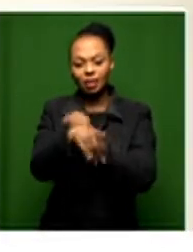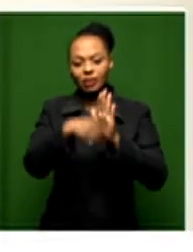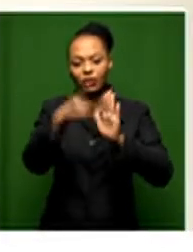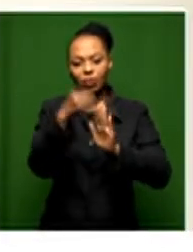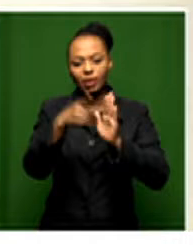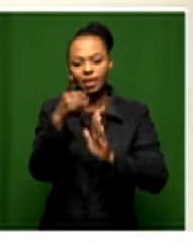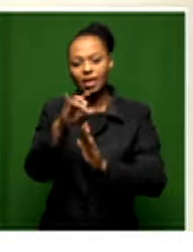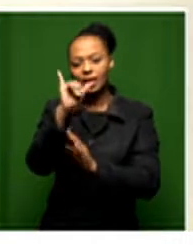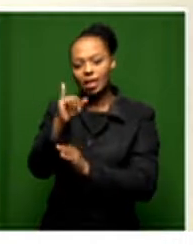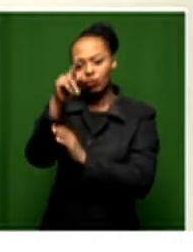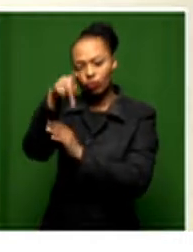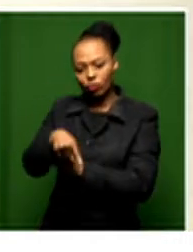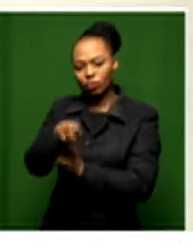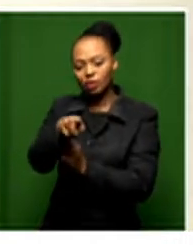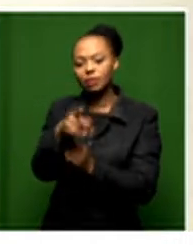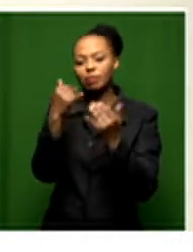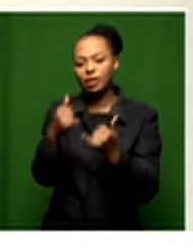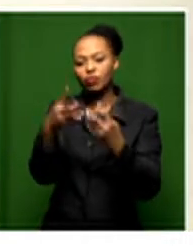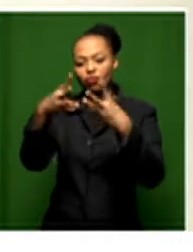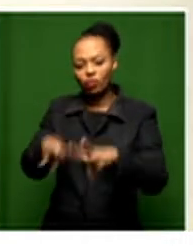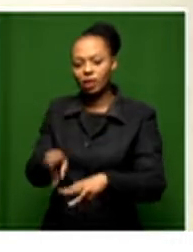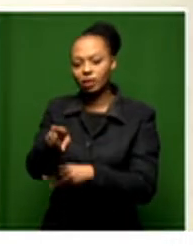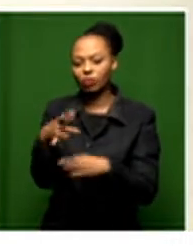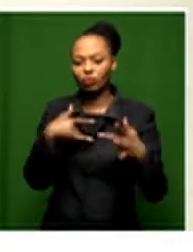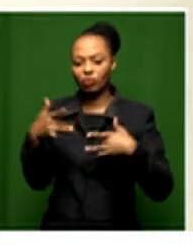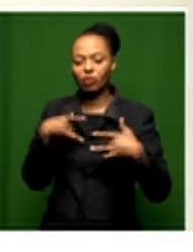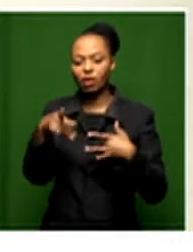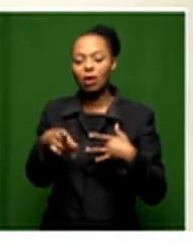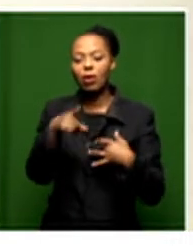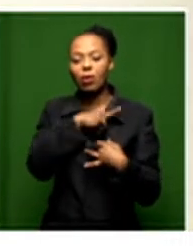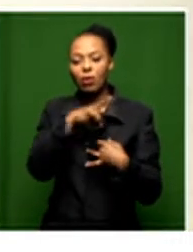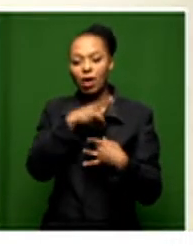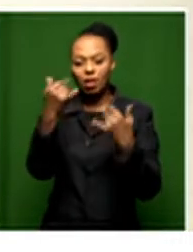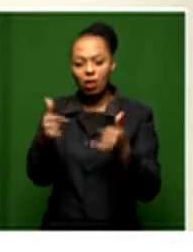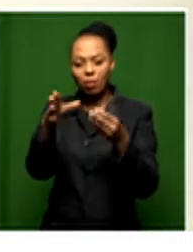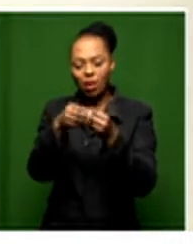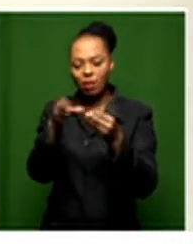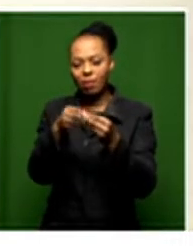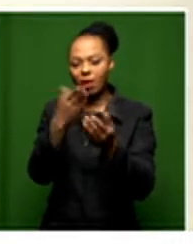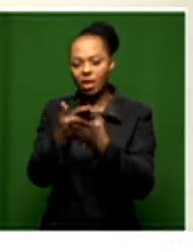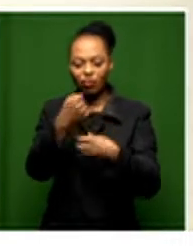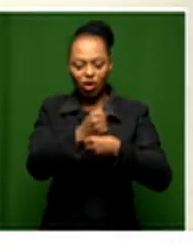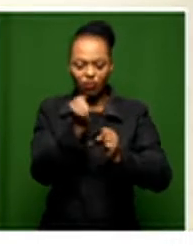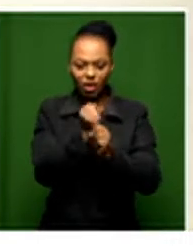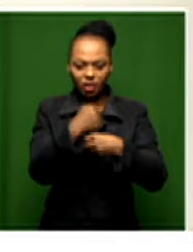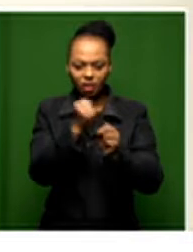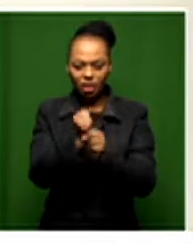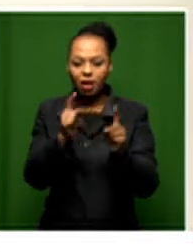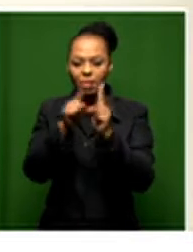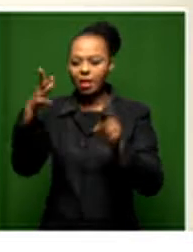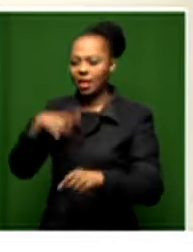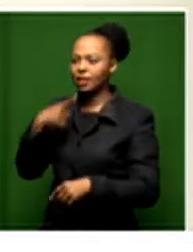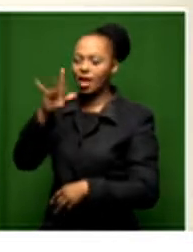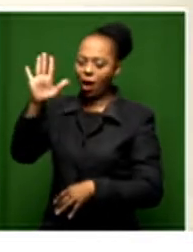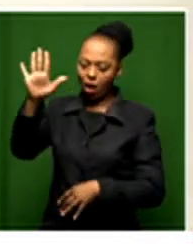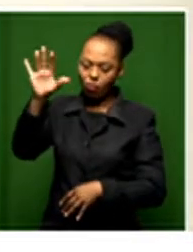intellectual property constraint should be waived completely so that any members can manufacture. Others are saying, wait a